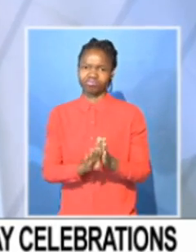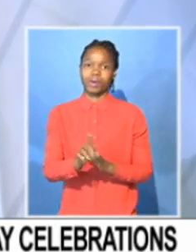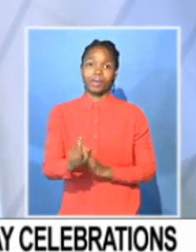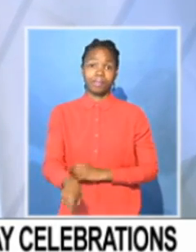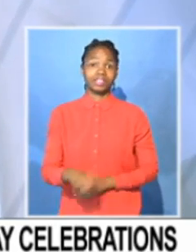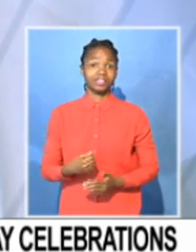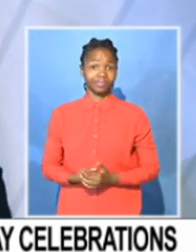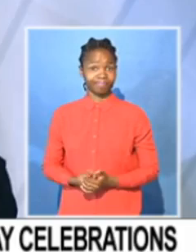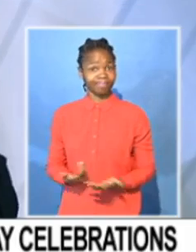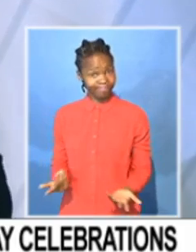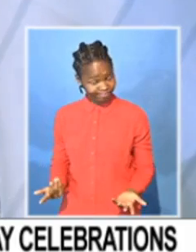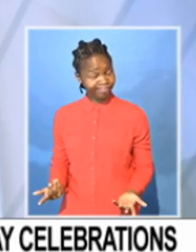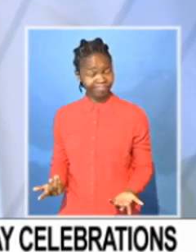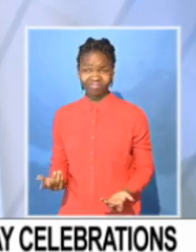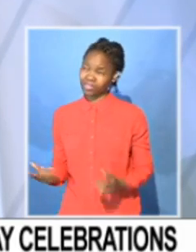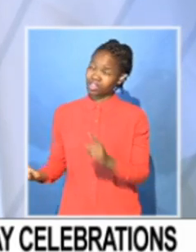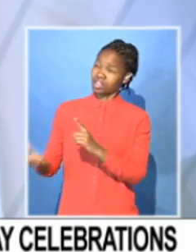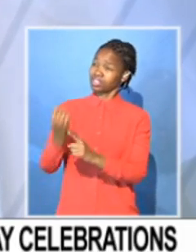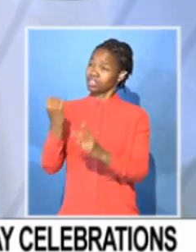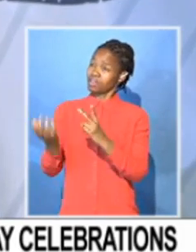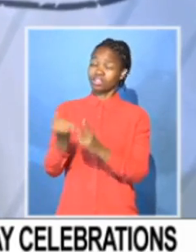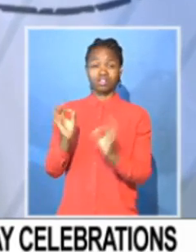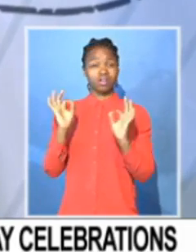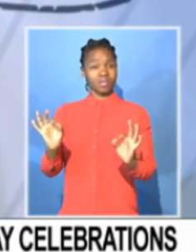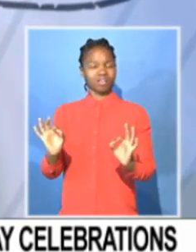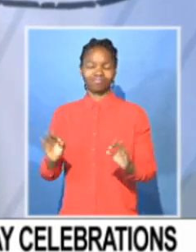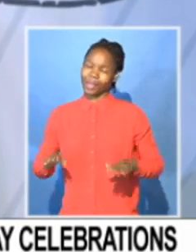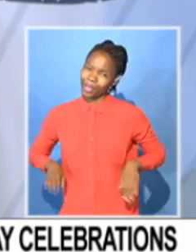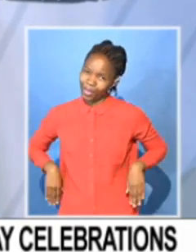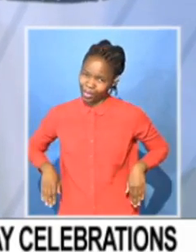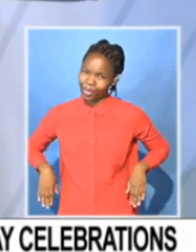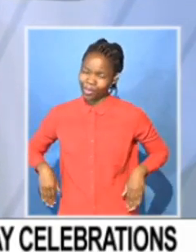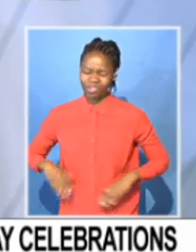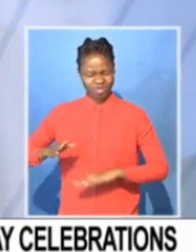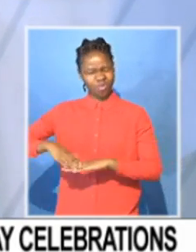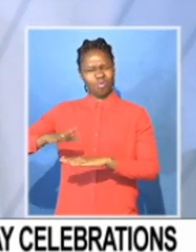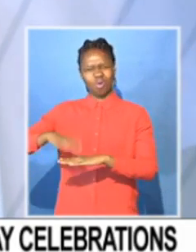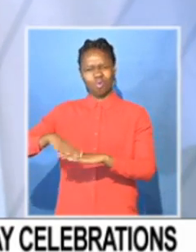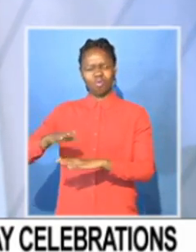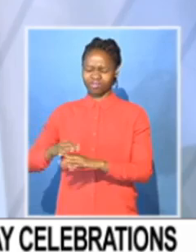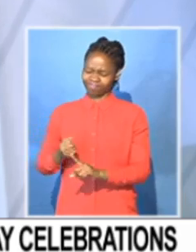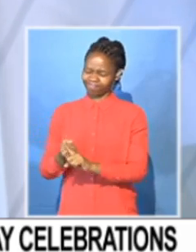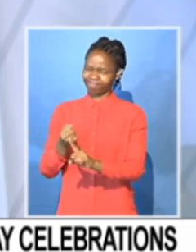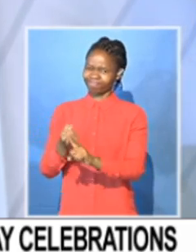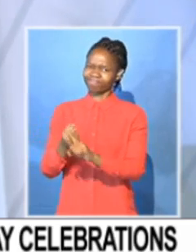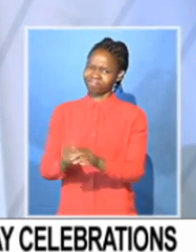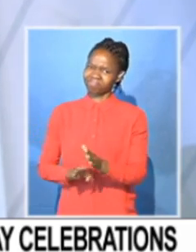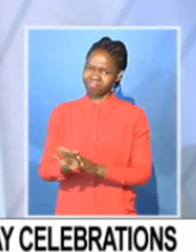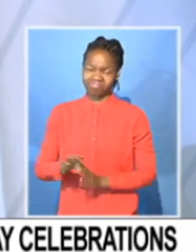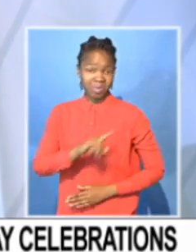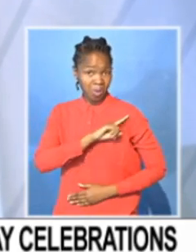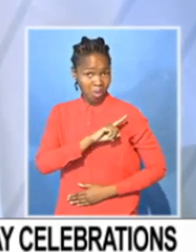Work continues to ensure that women have access to